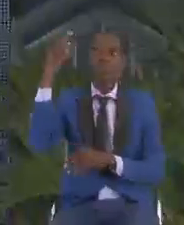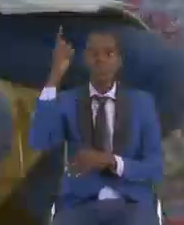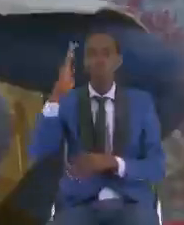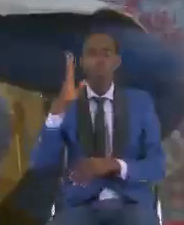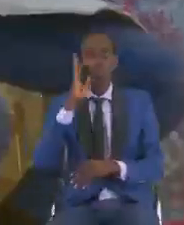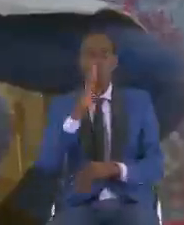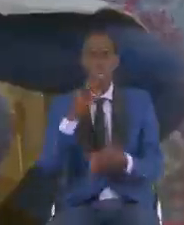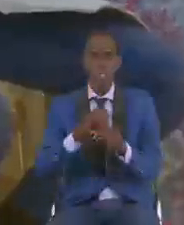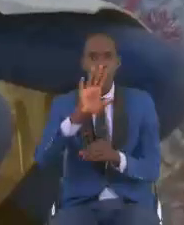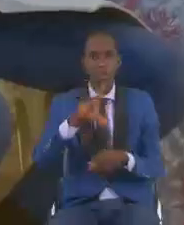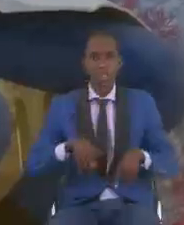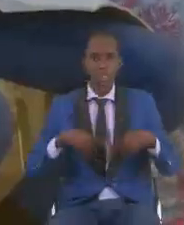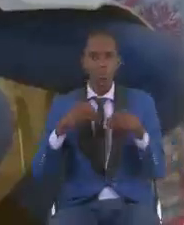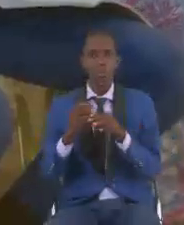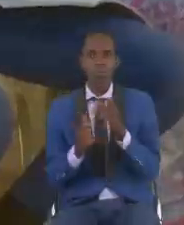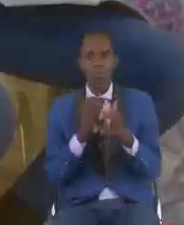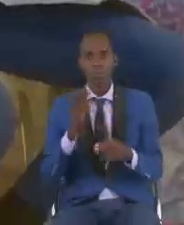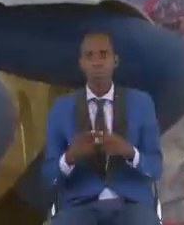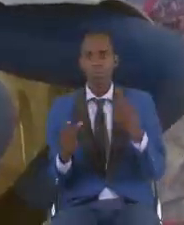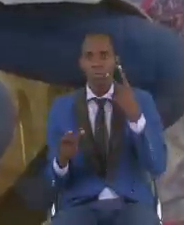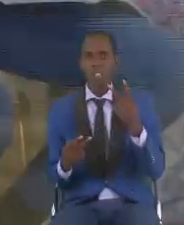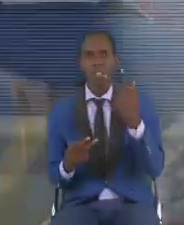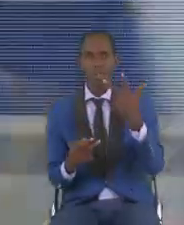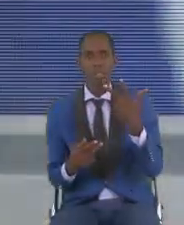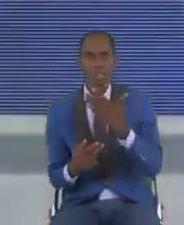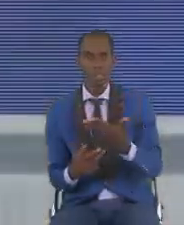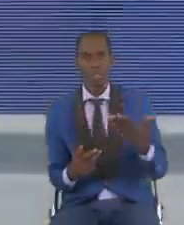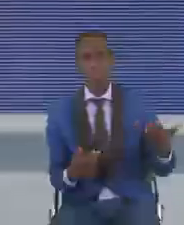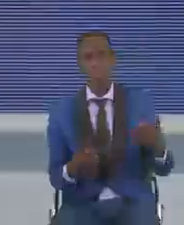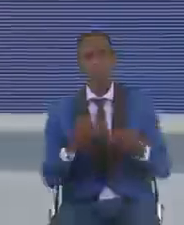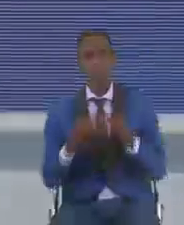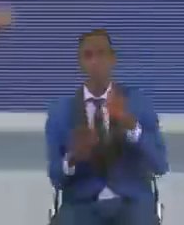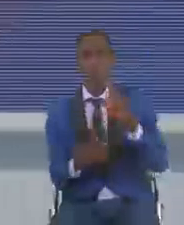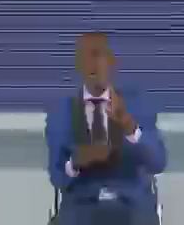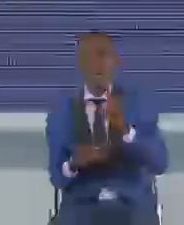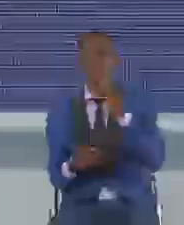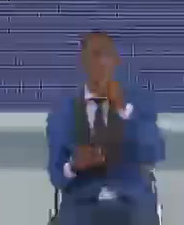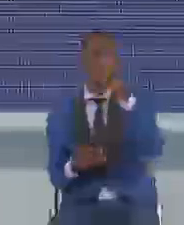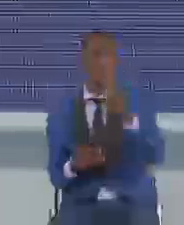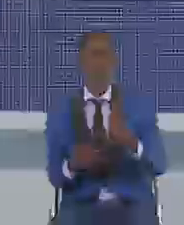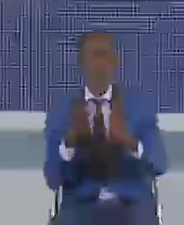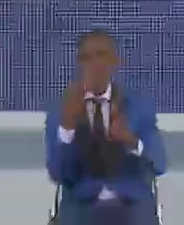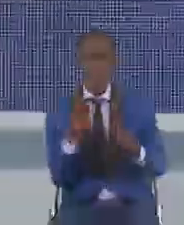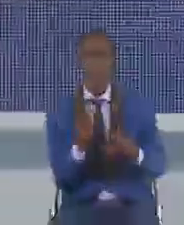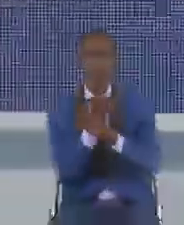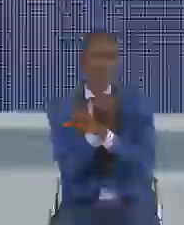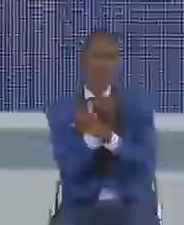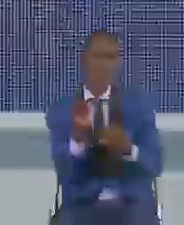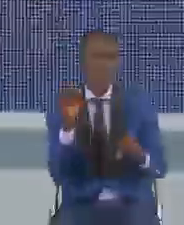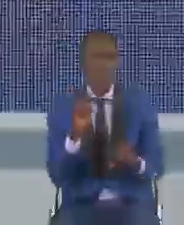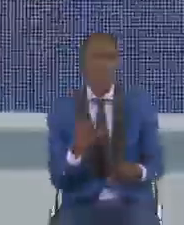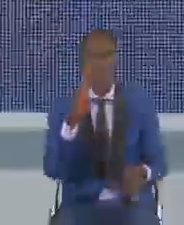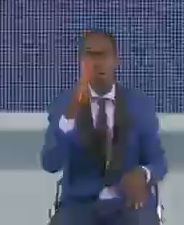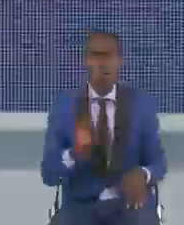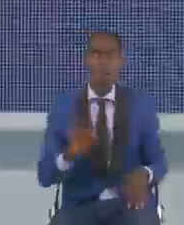your life. Look at those three things. Number one, assured of salvation by